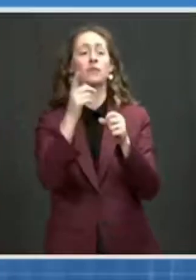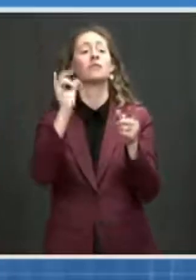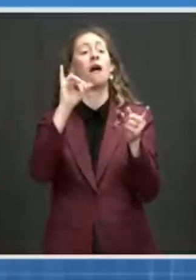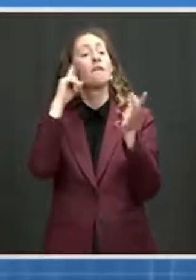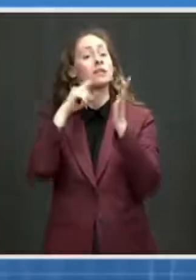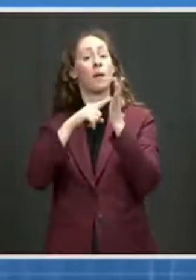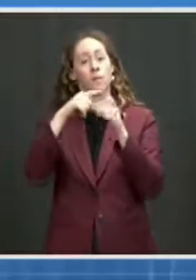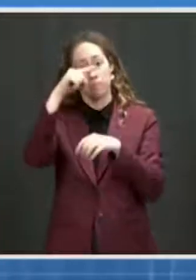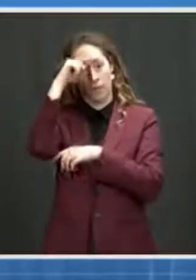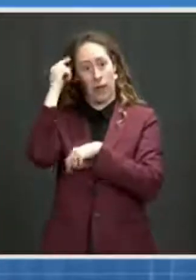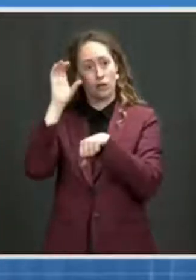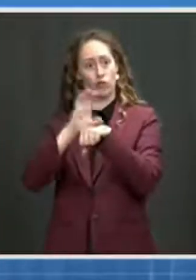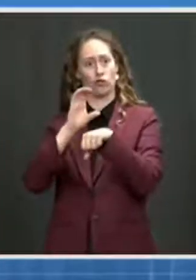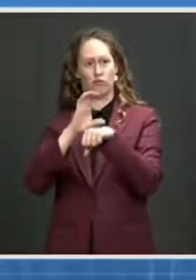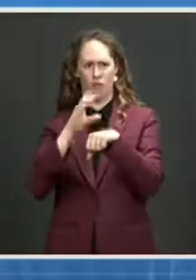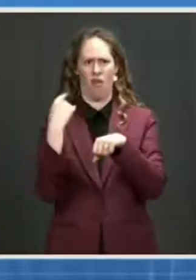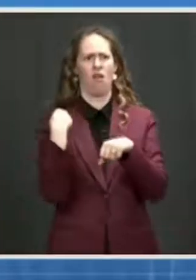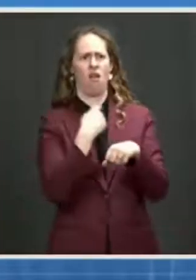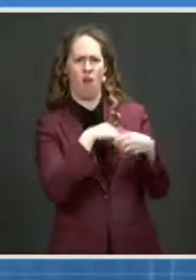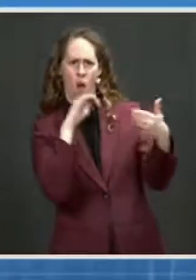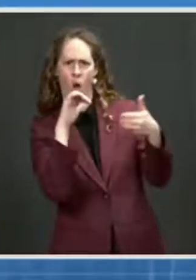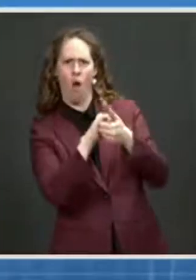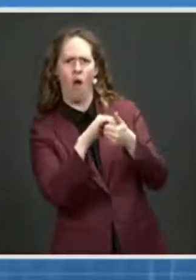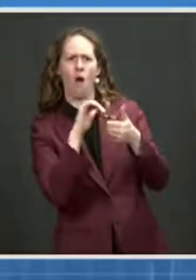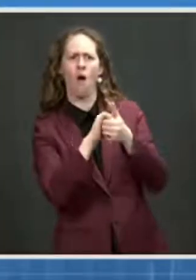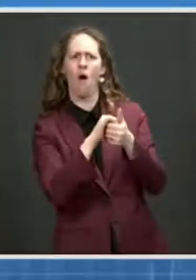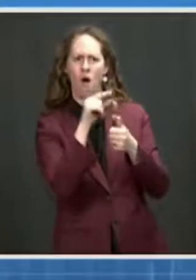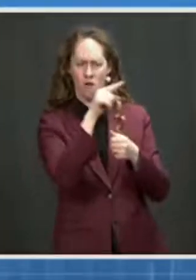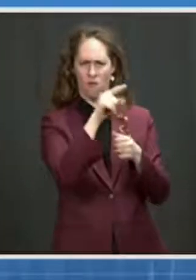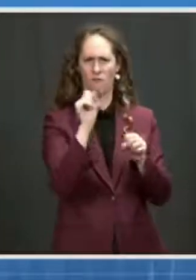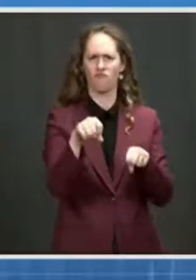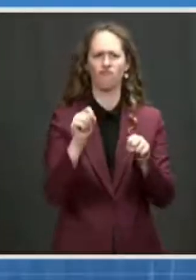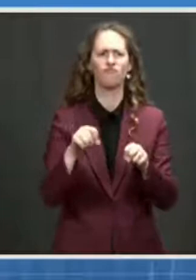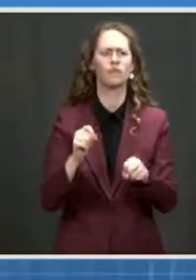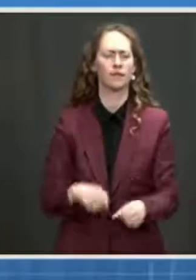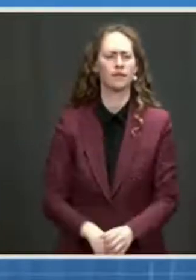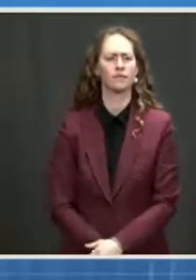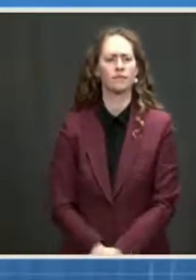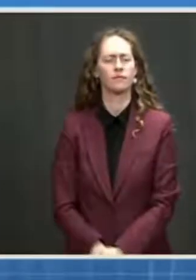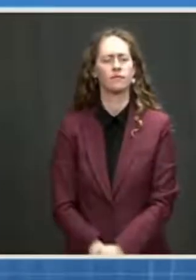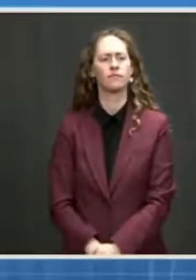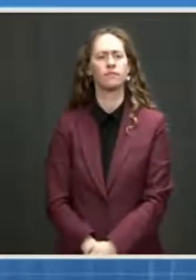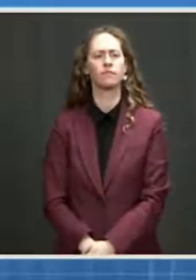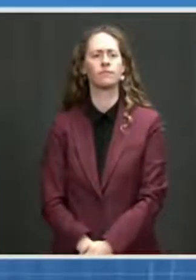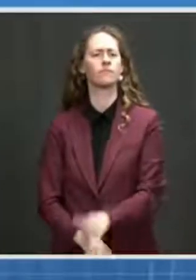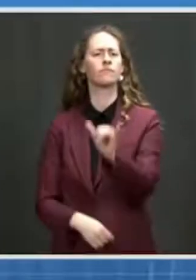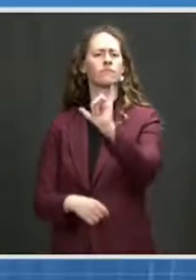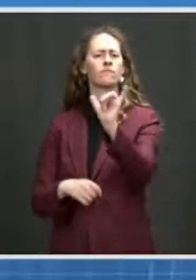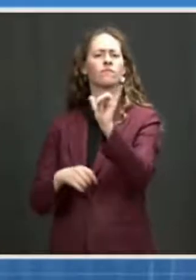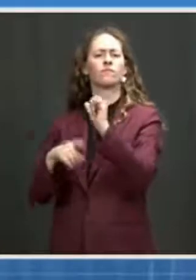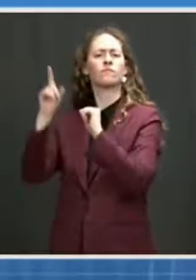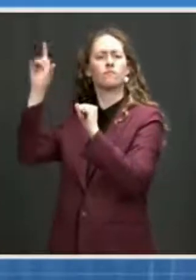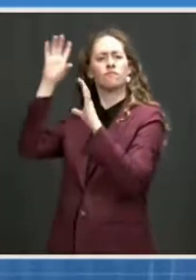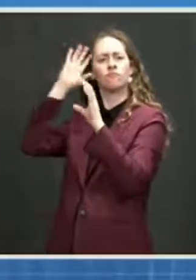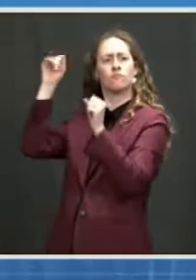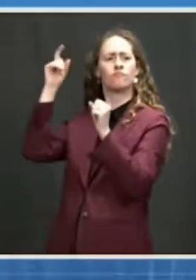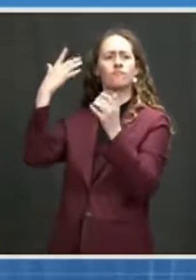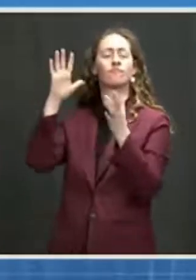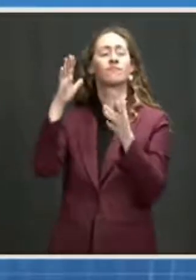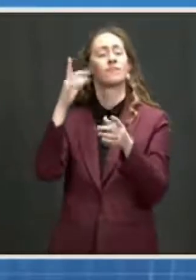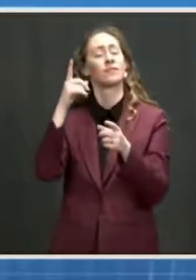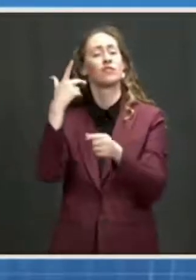initiative, Shots at the Shop, partnering with barbershops and beauty salons. So making sure that we connect people, it's easy, it's convenient, people have